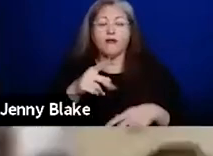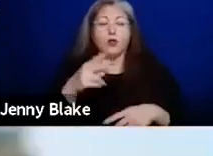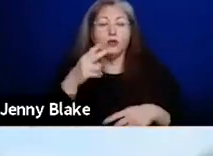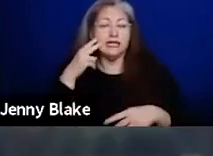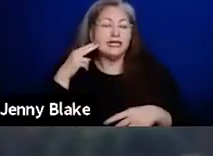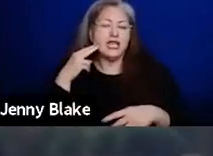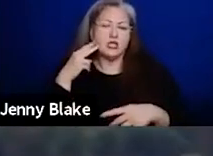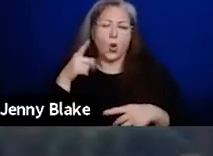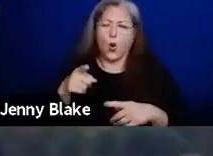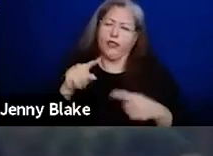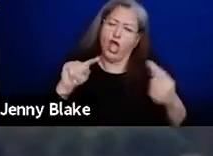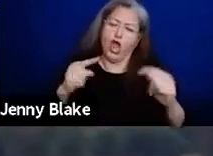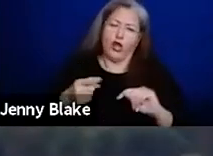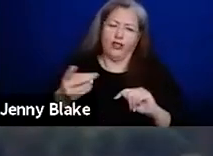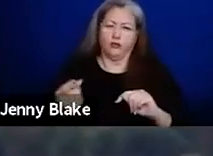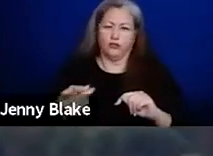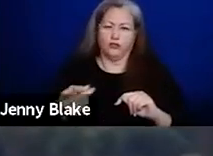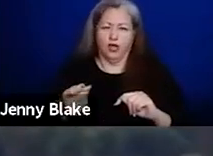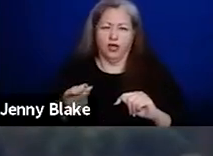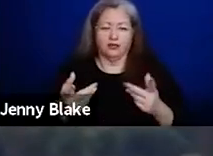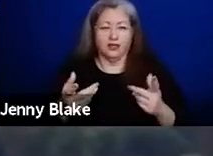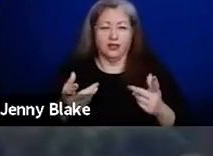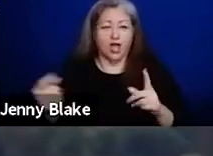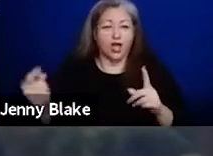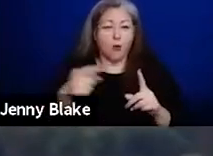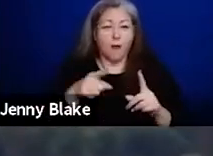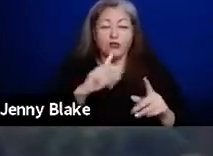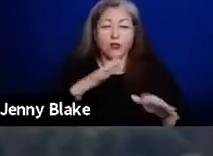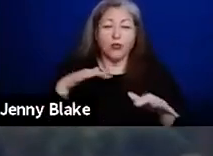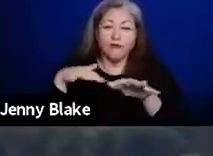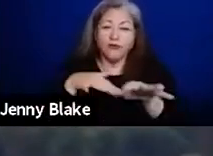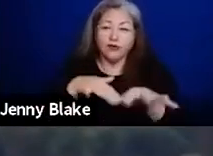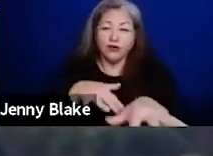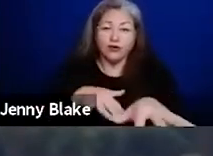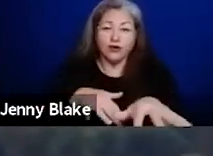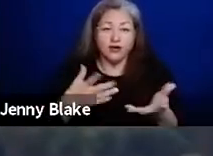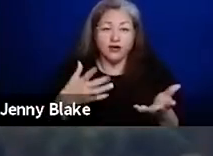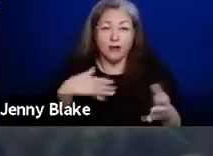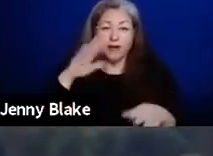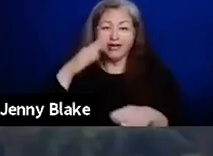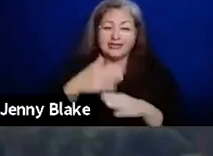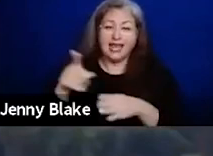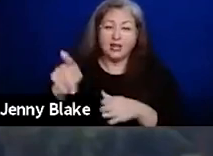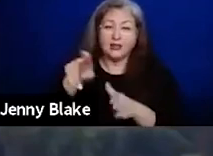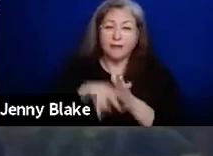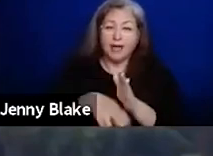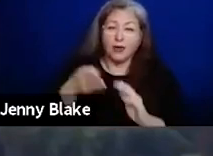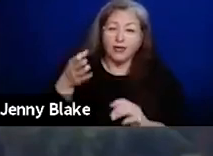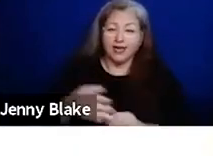dogs. Going back to this river, my son is buried over there.